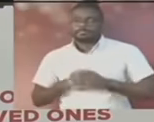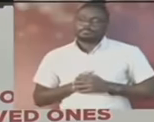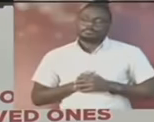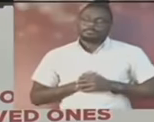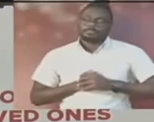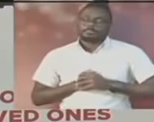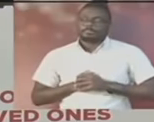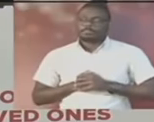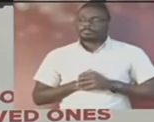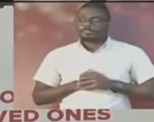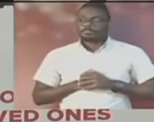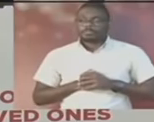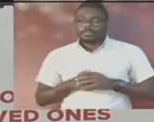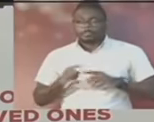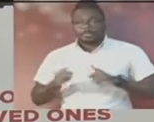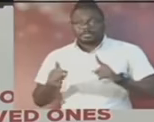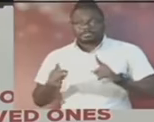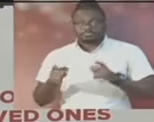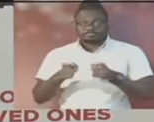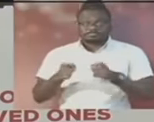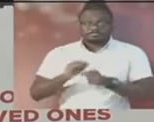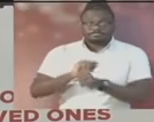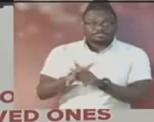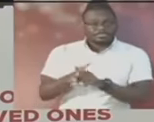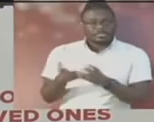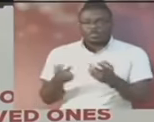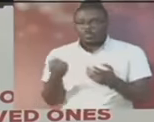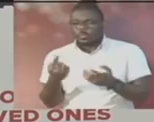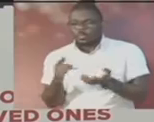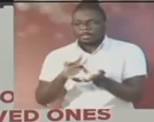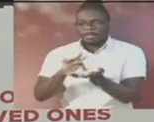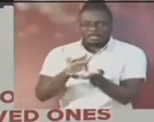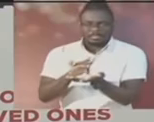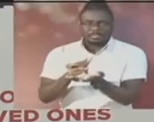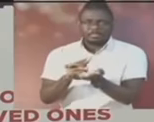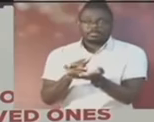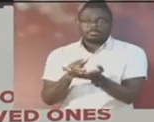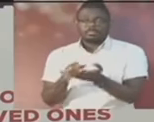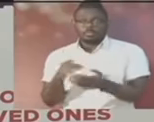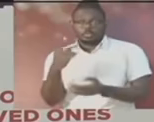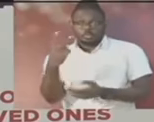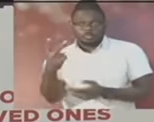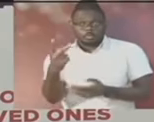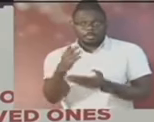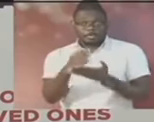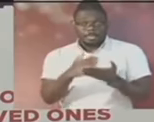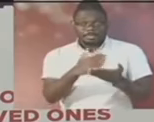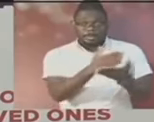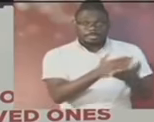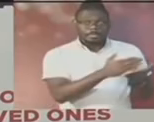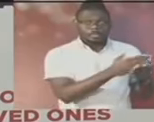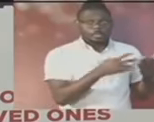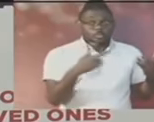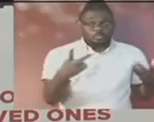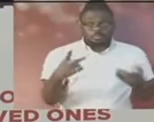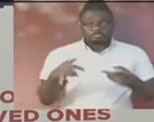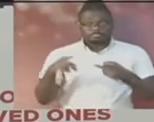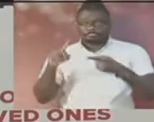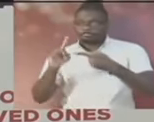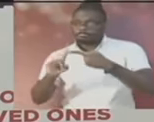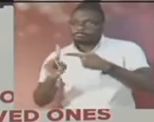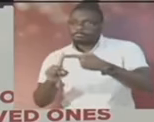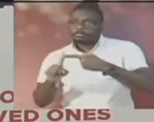COVID-19 is not merely a treatment aspect. It's actually a 2-pronged approach, which involves the